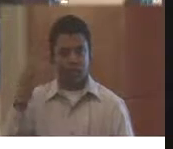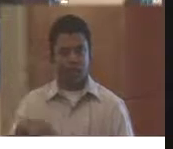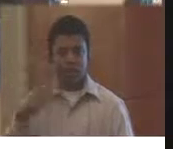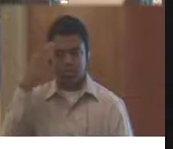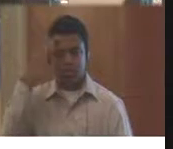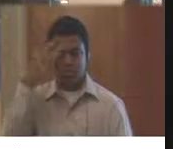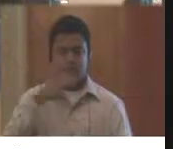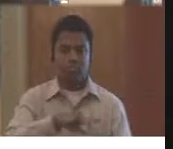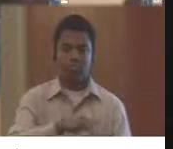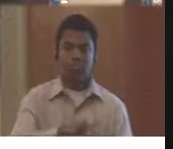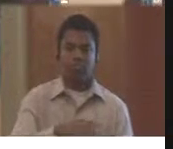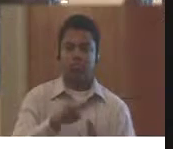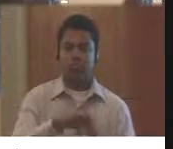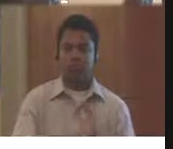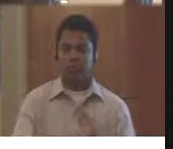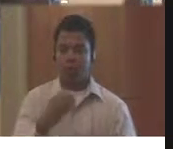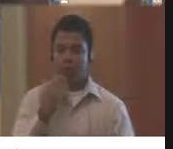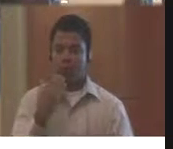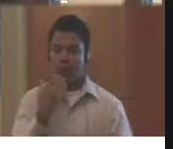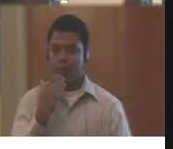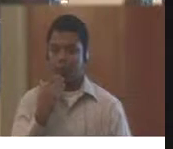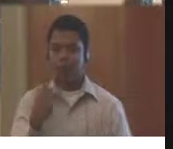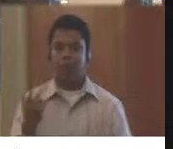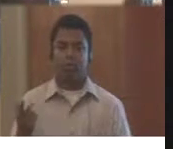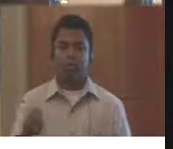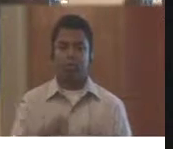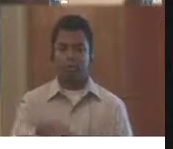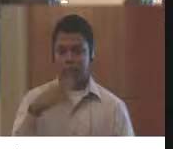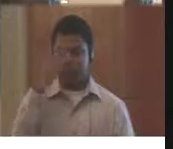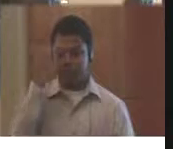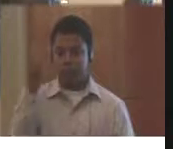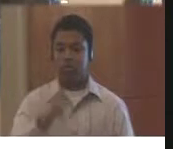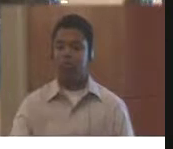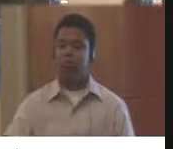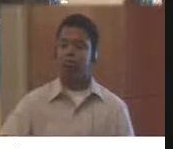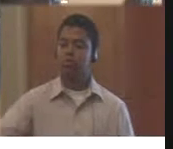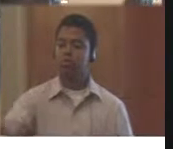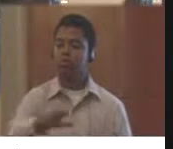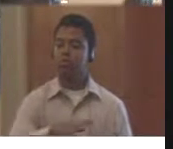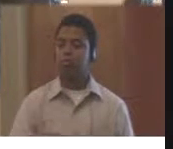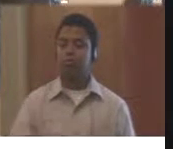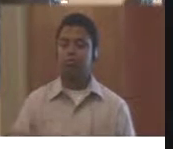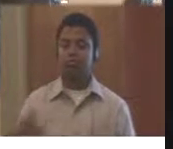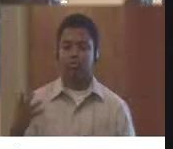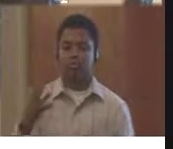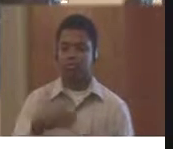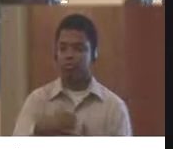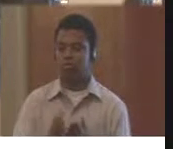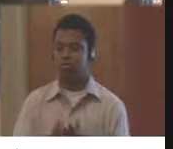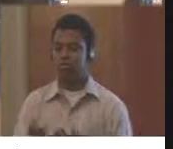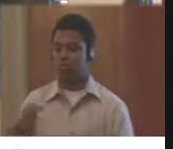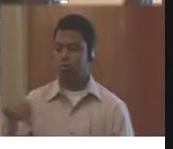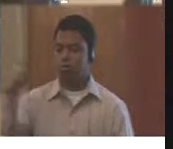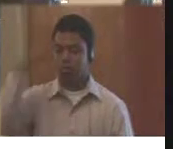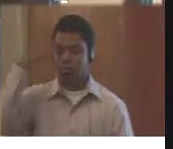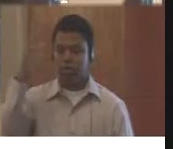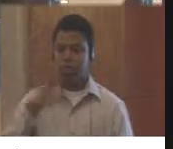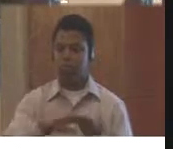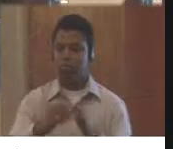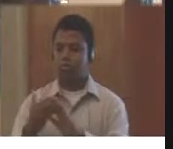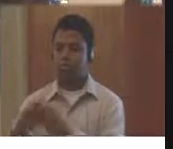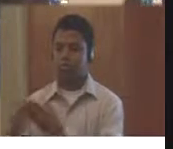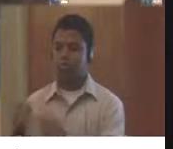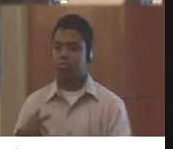the disaster risk management, because it's in the level of territories with their governments, their communities, and their authorities